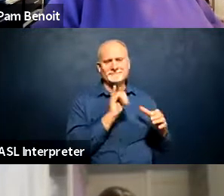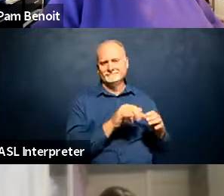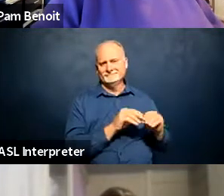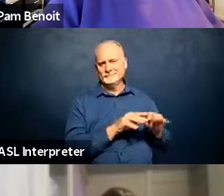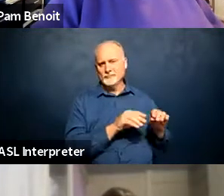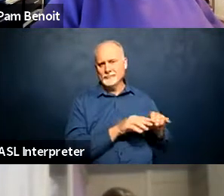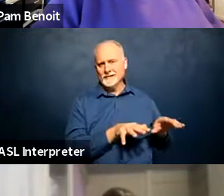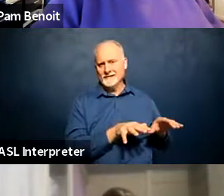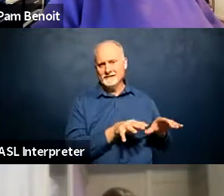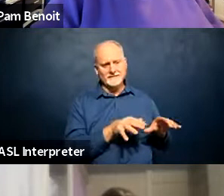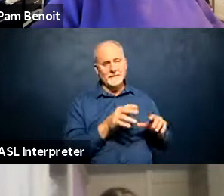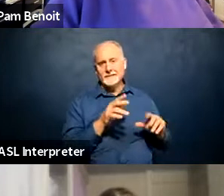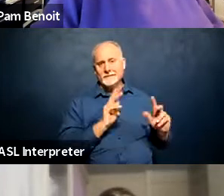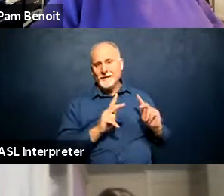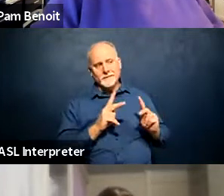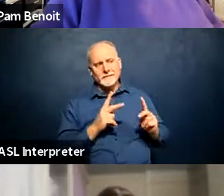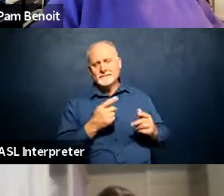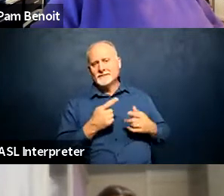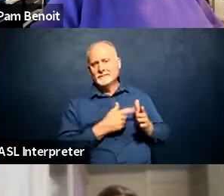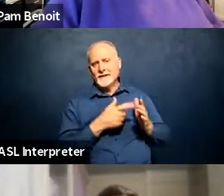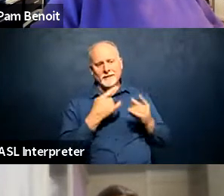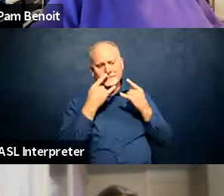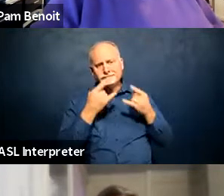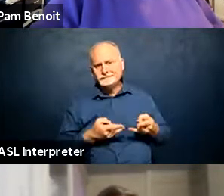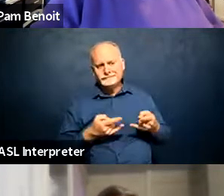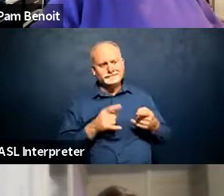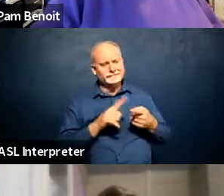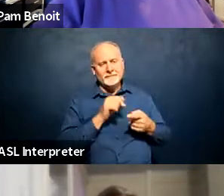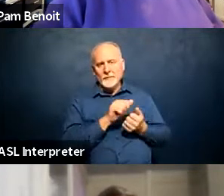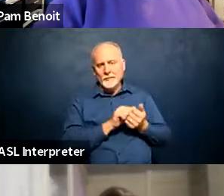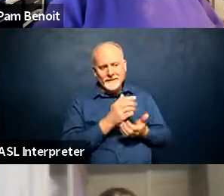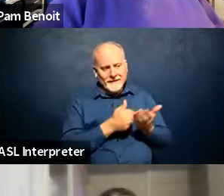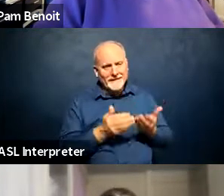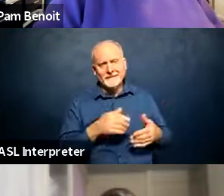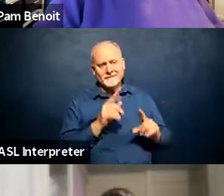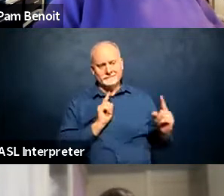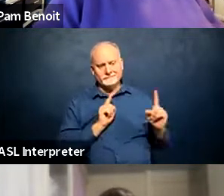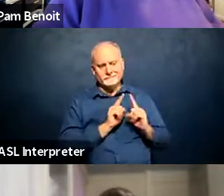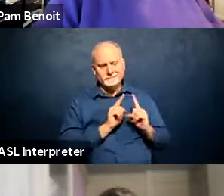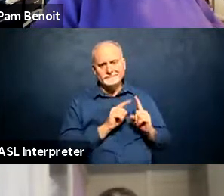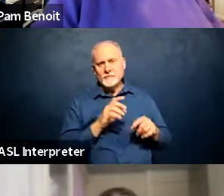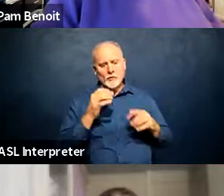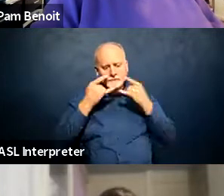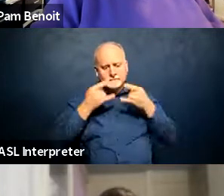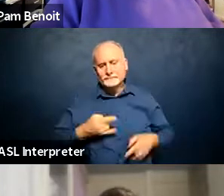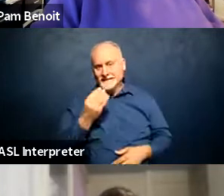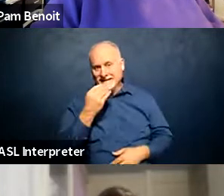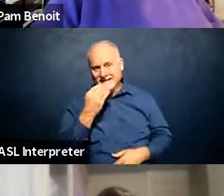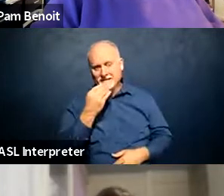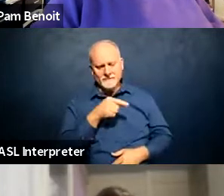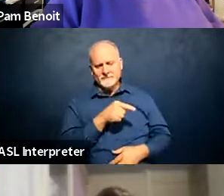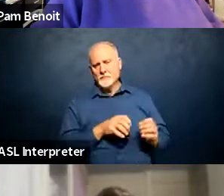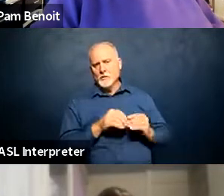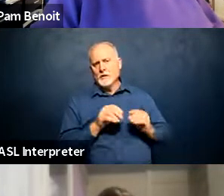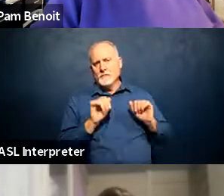when people are not abiding by the other safety protocols like wearing their mask or they take their mask off to eat. Those are places where there's more